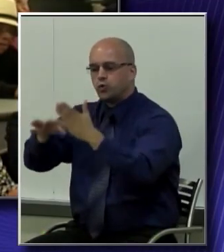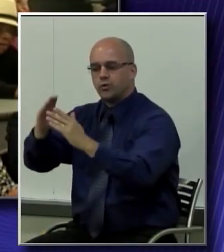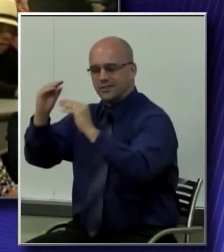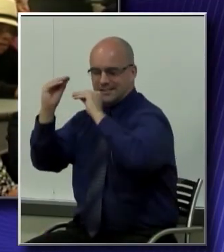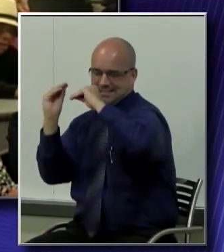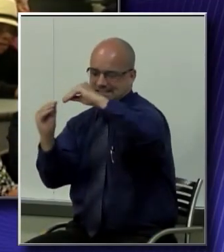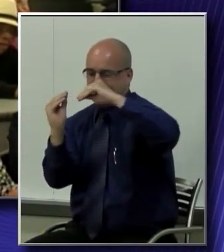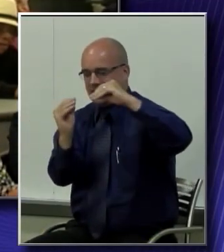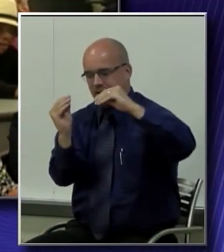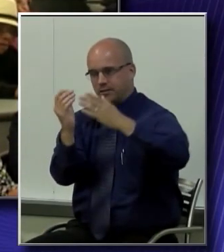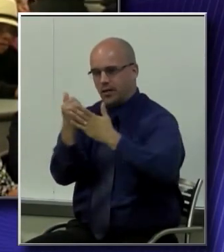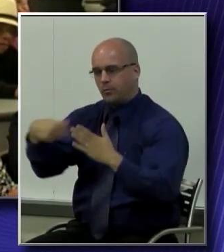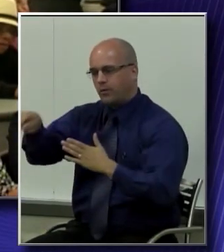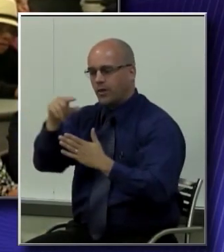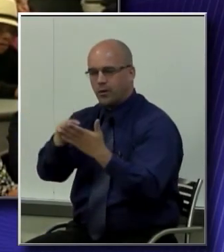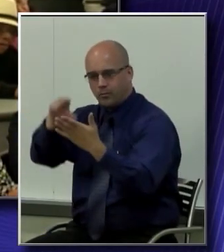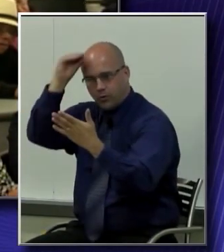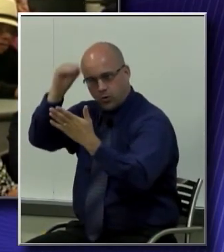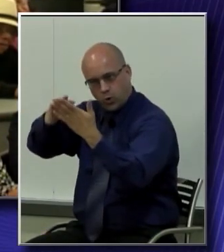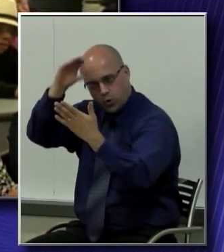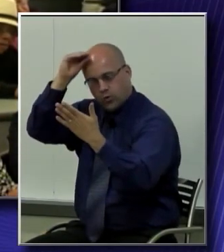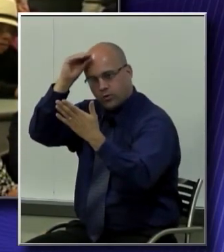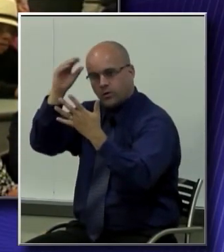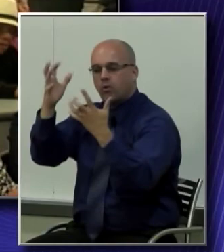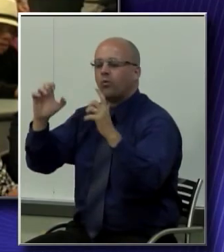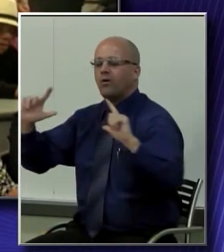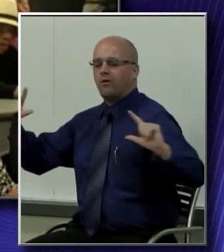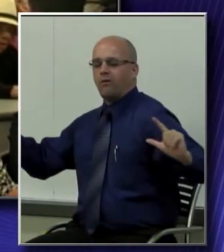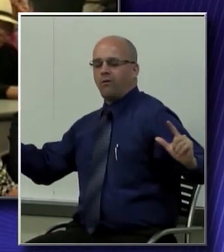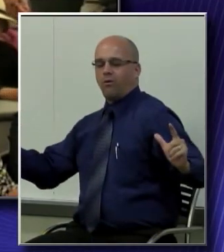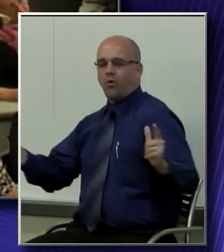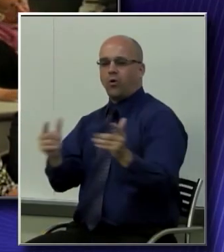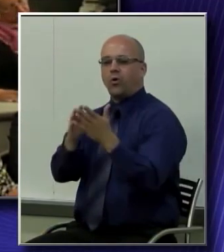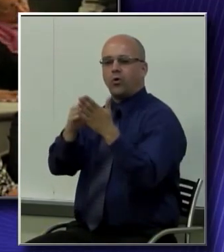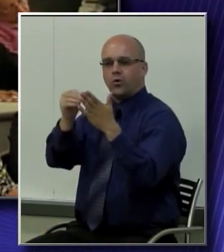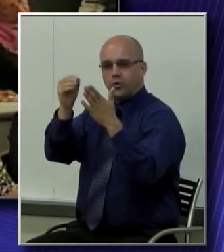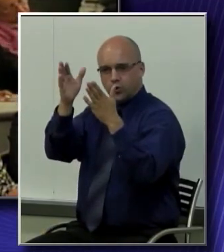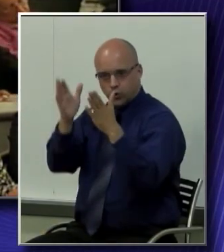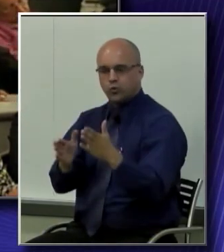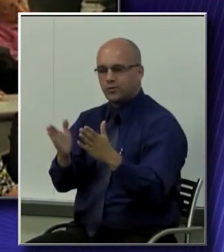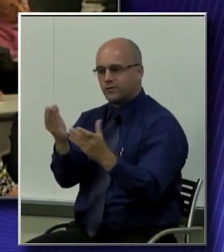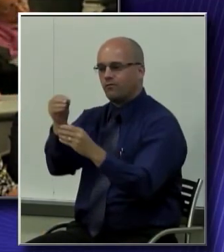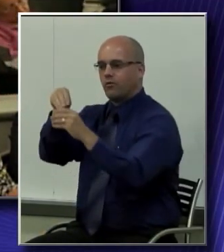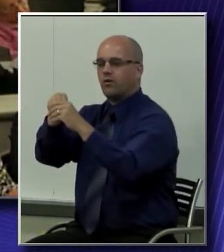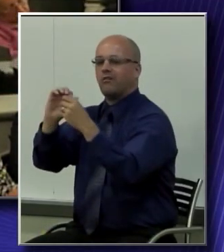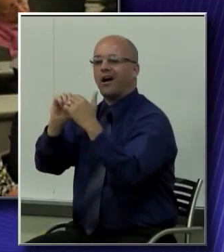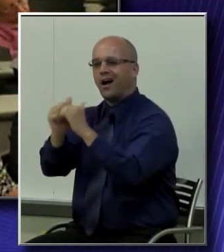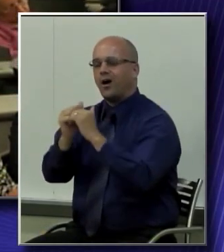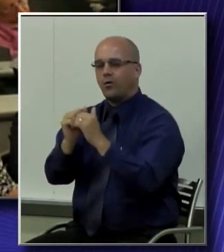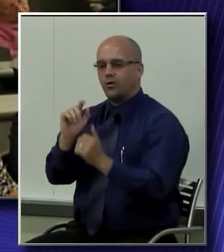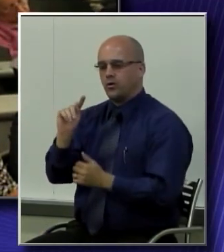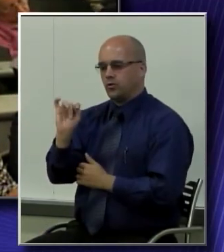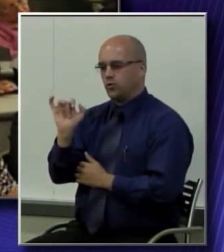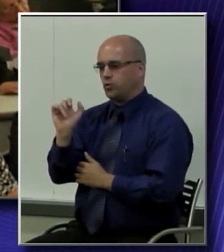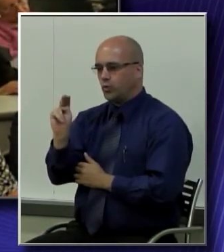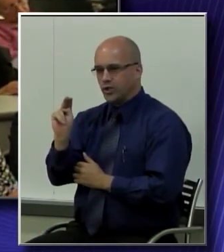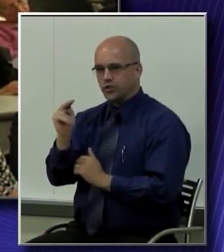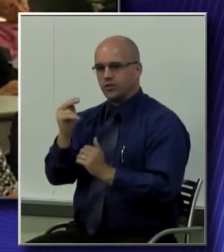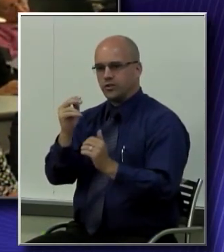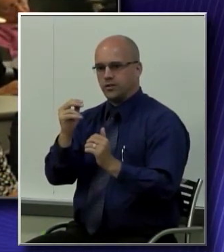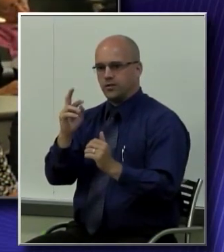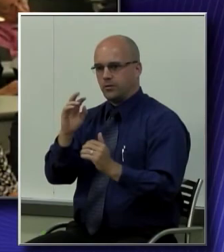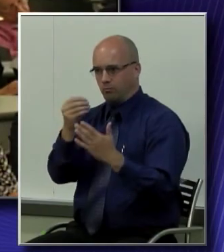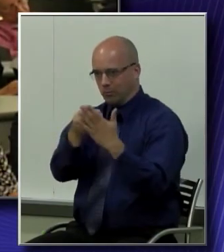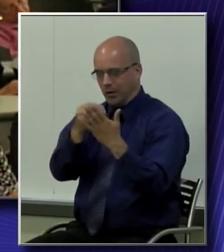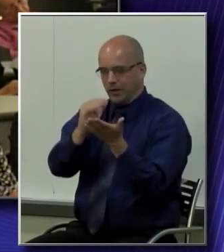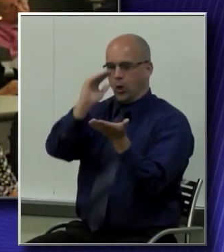Making UNC an affordable place for all students by controlling rising tuition rates, increasing transparency by including